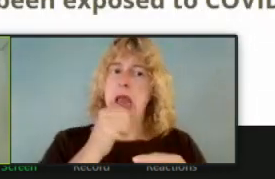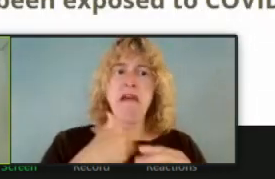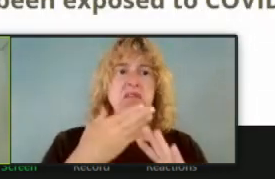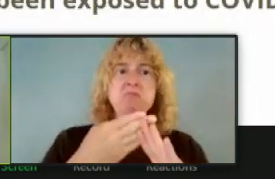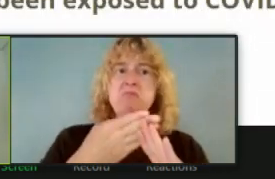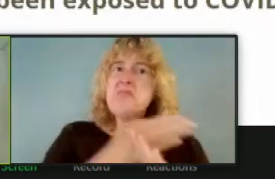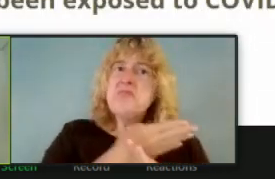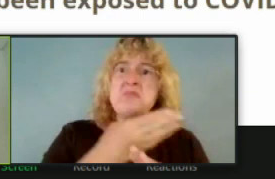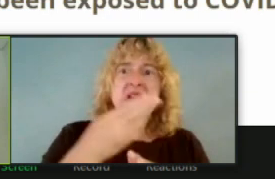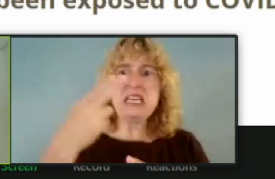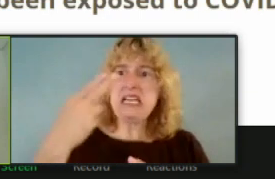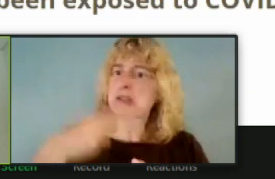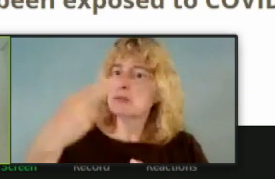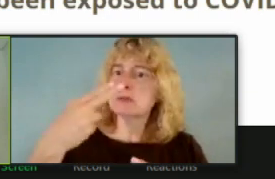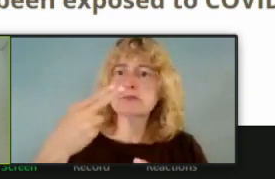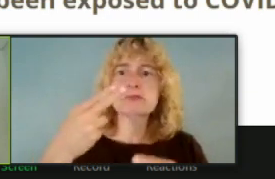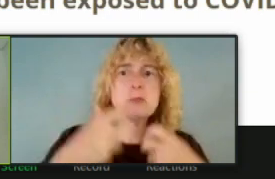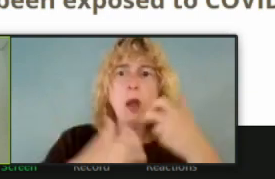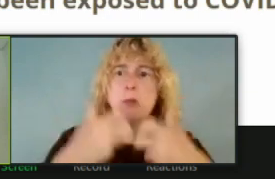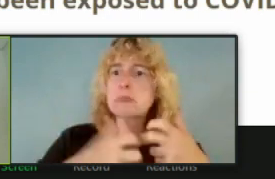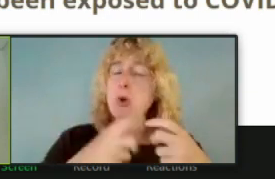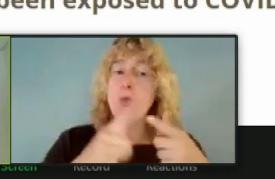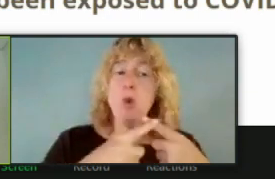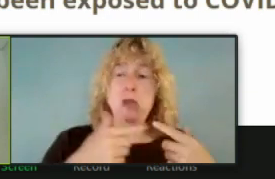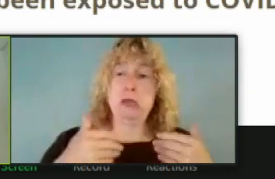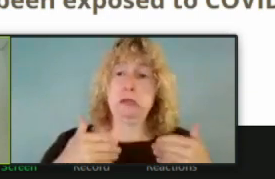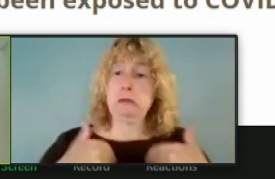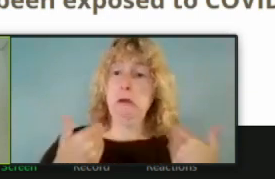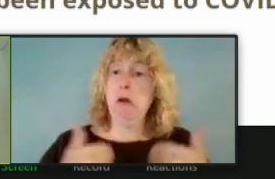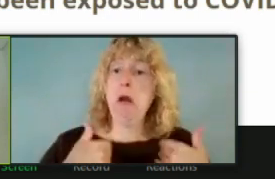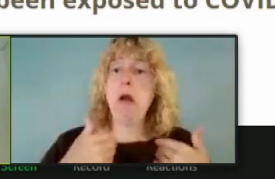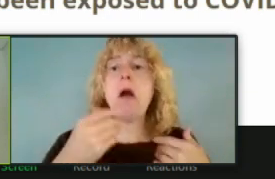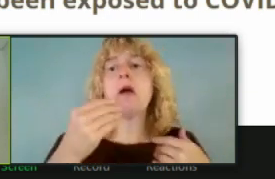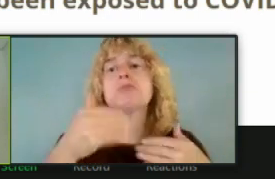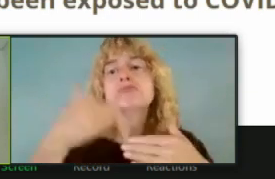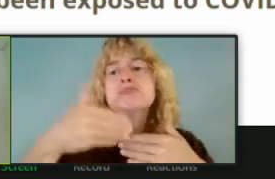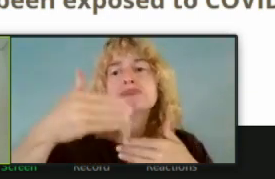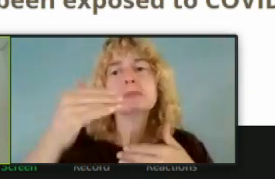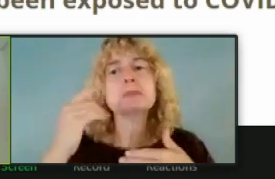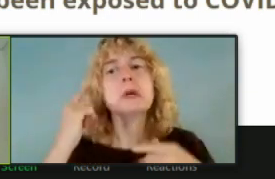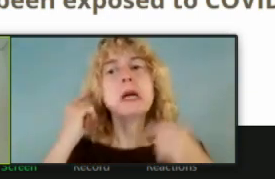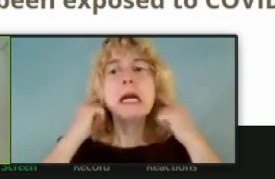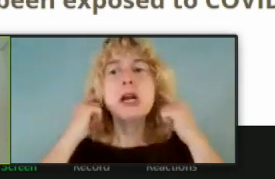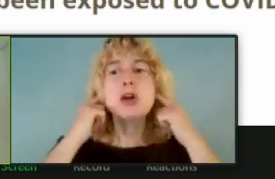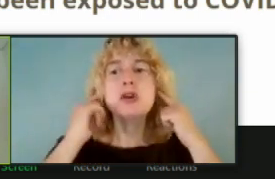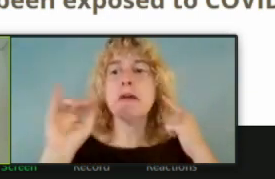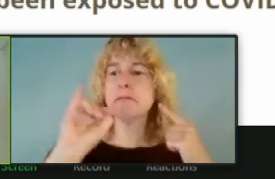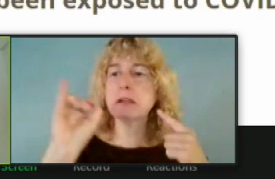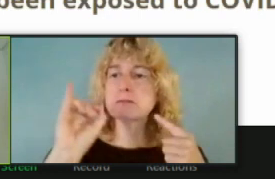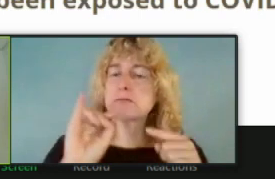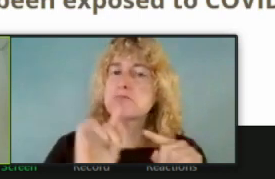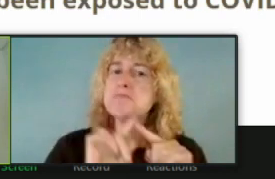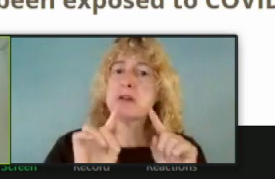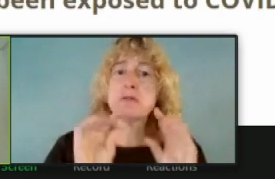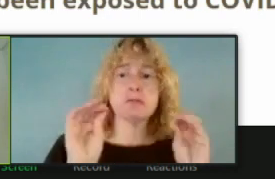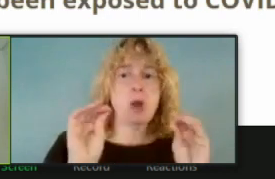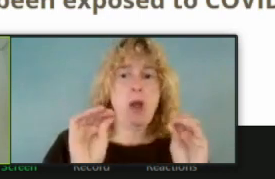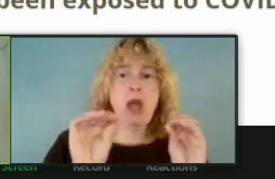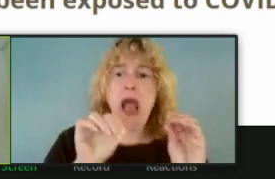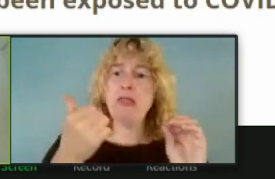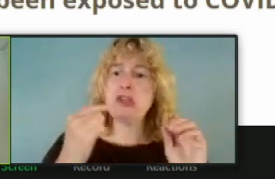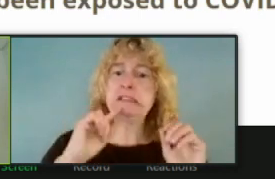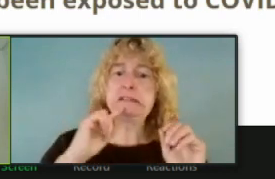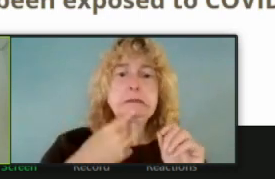history either. When he was younger, he had recurrent ear infections. but he didn't have any other significant